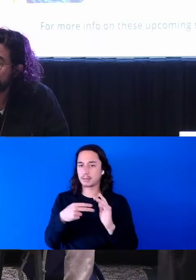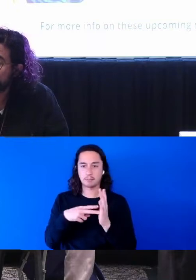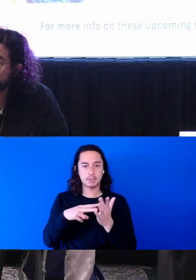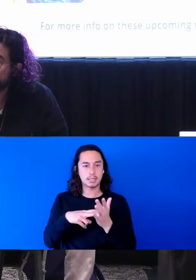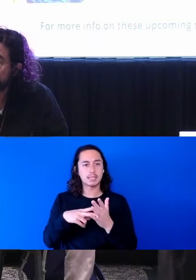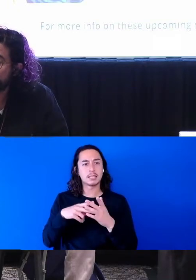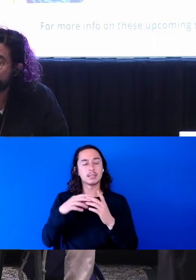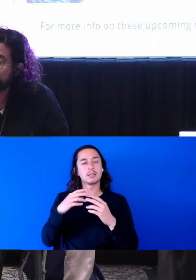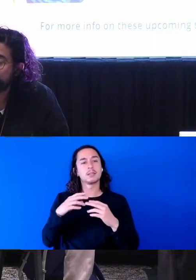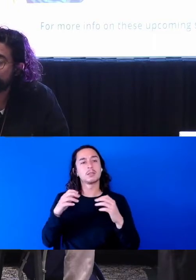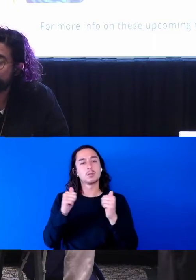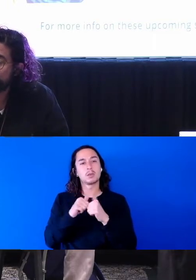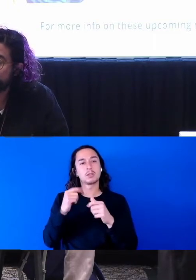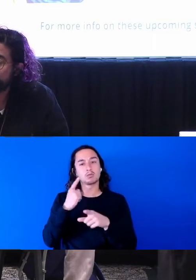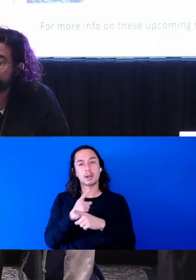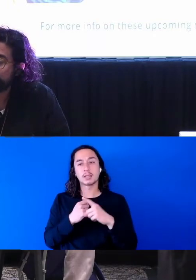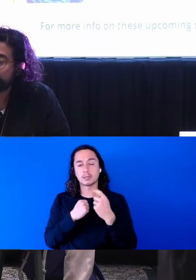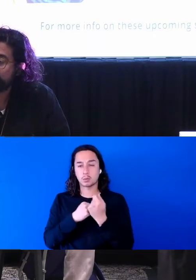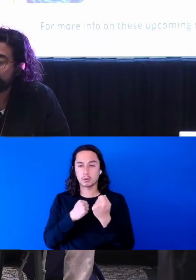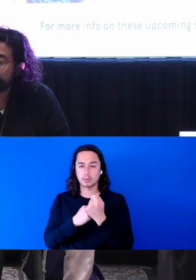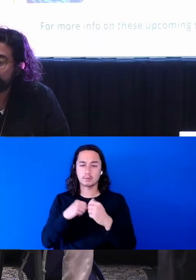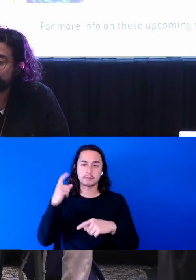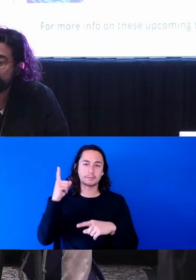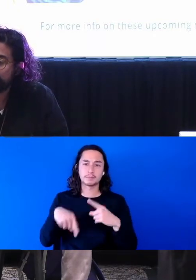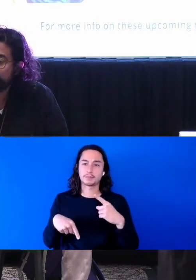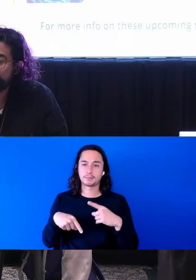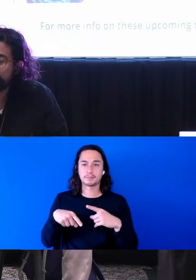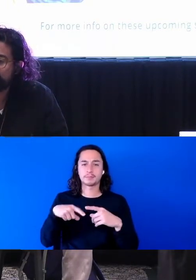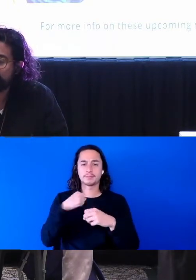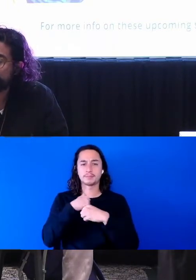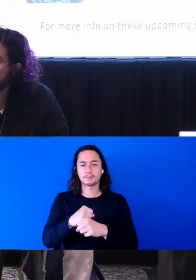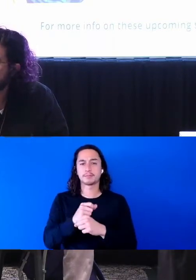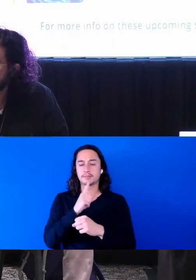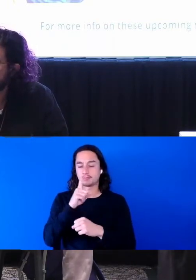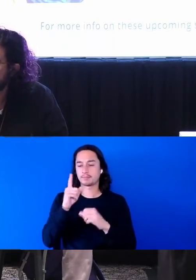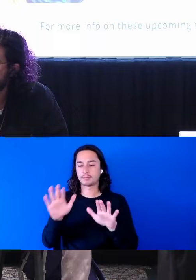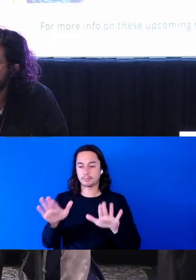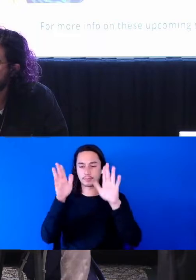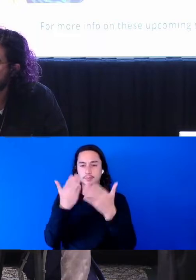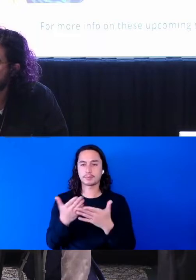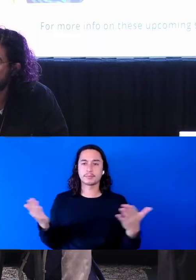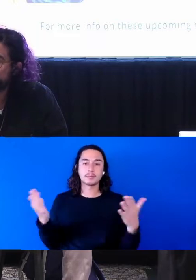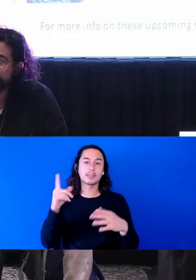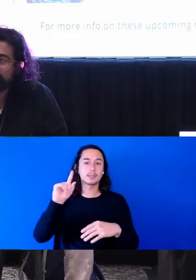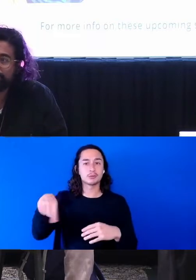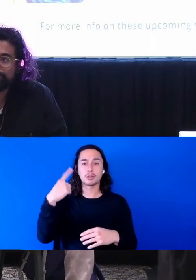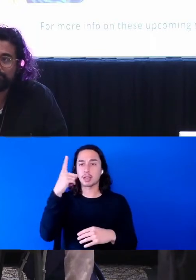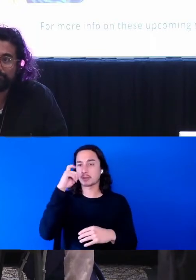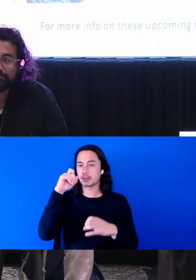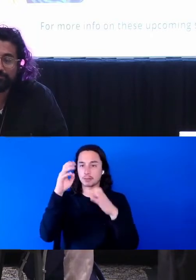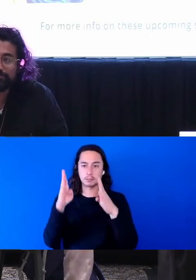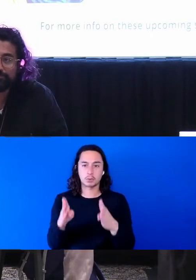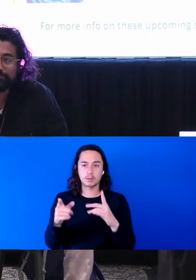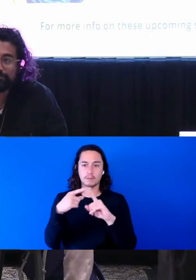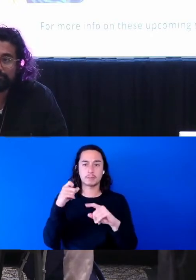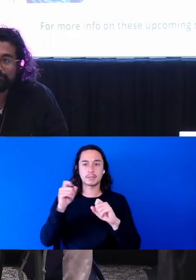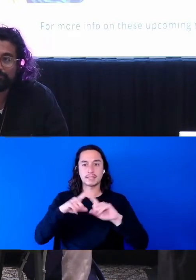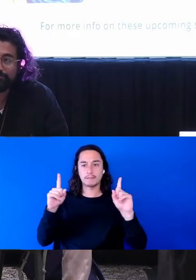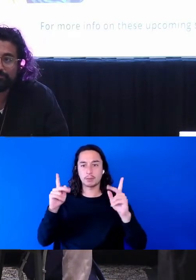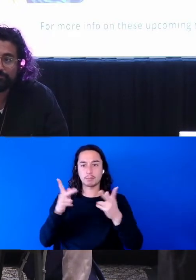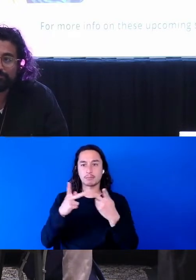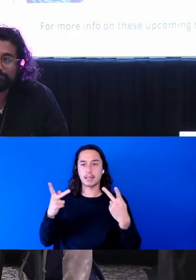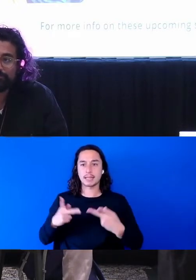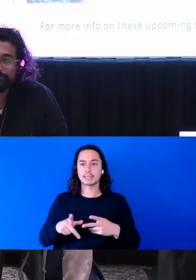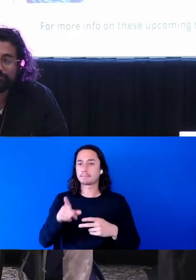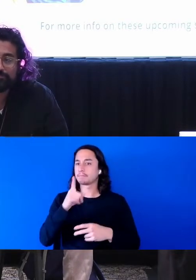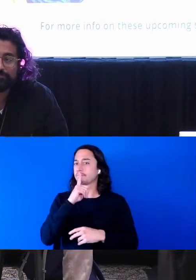right support, that they couldn't be making really amazing things. That it's not just because somebody's coming from a different place doesn't always mean that they